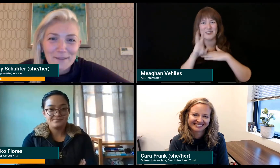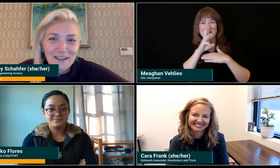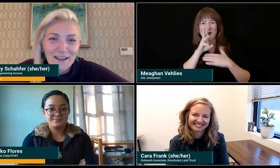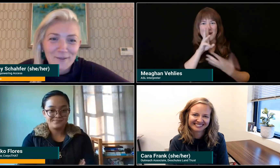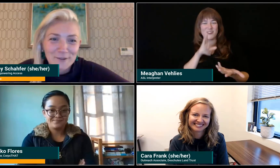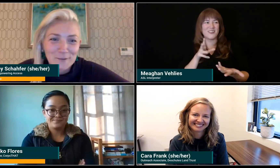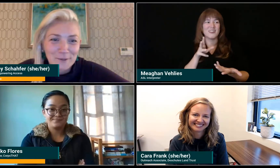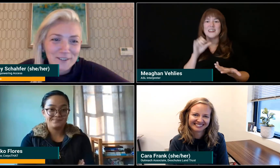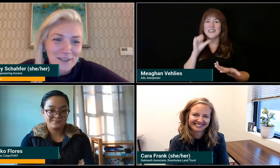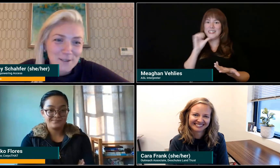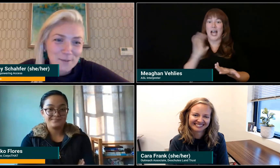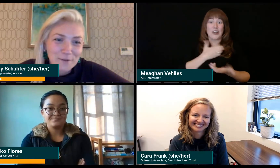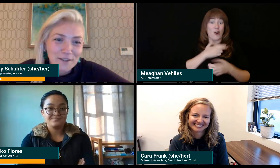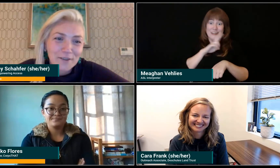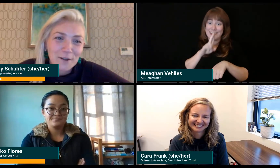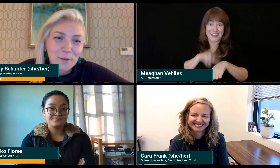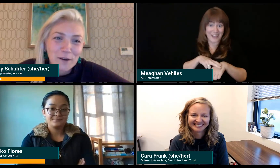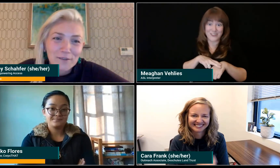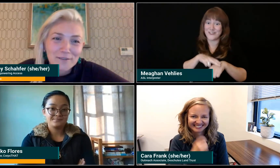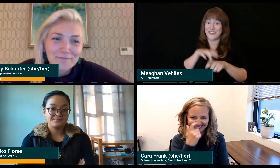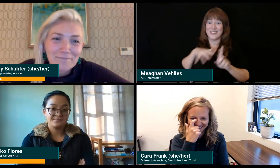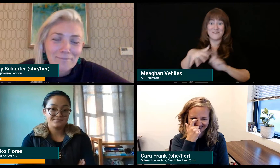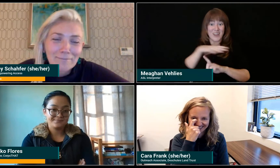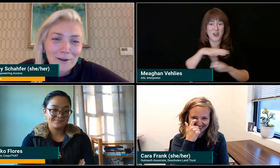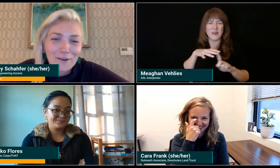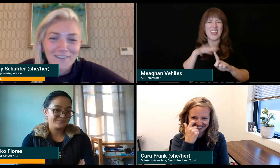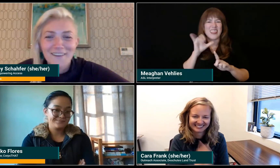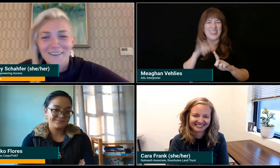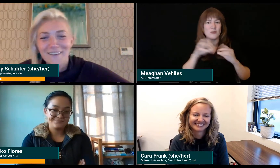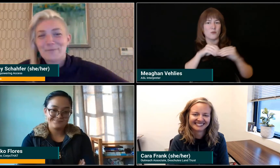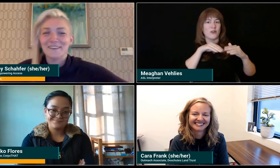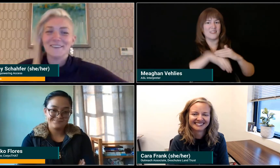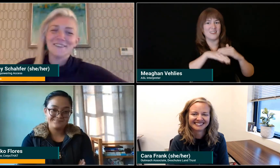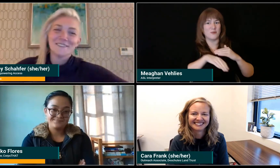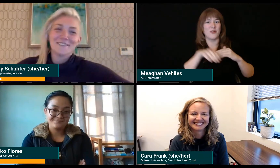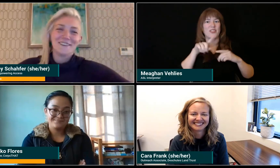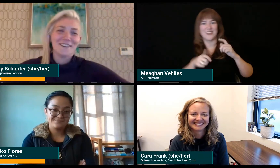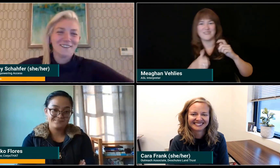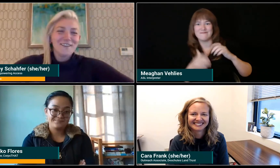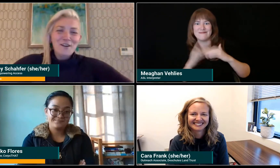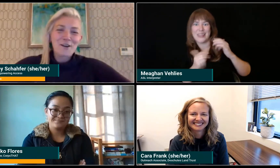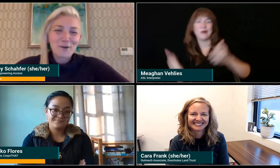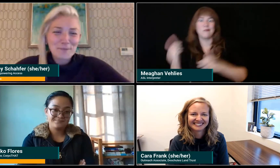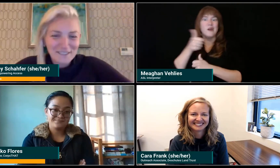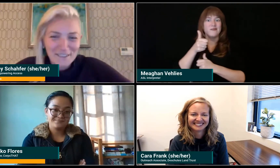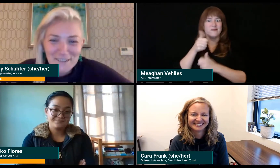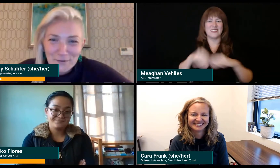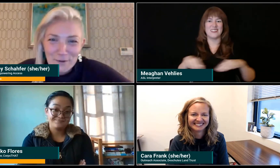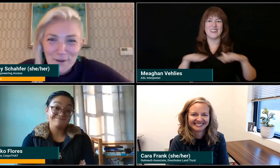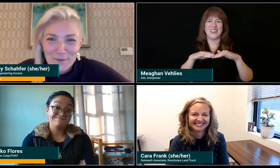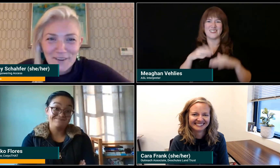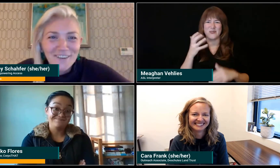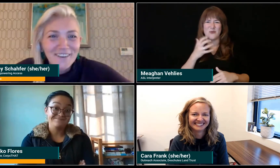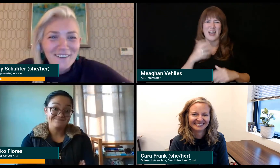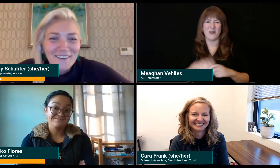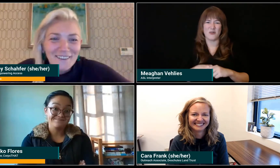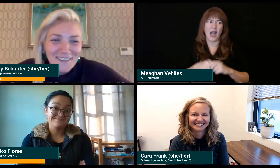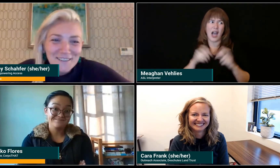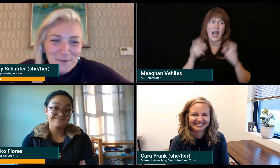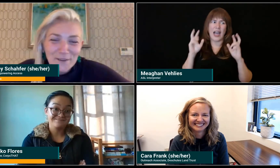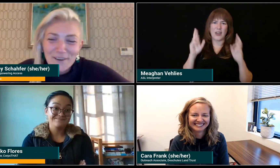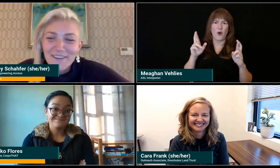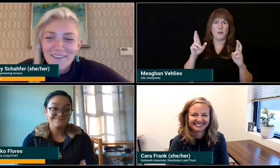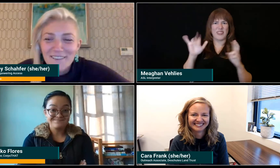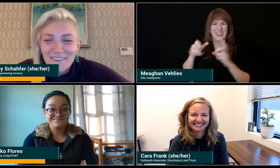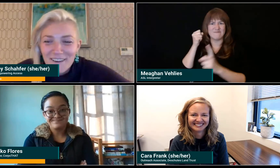natural habitat, was more accessible for you than above. Oh, my goodness. I hope that sinks in for people.